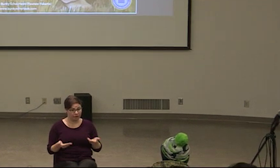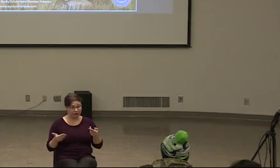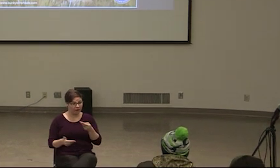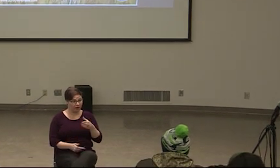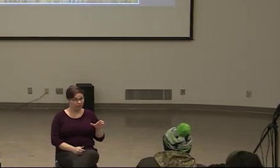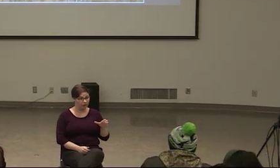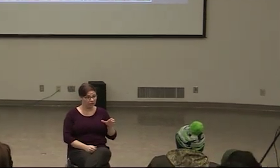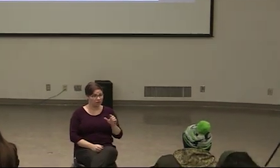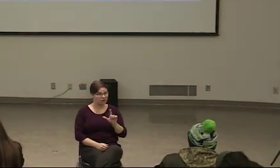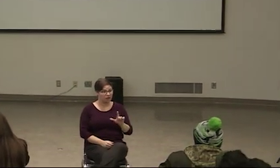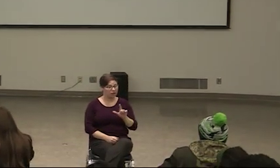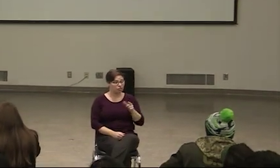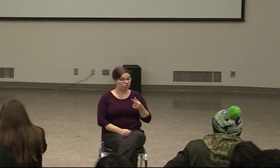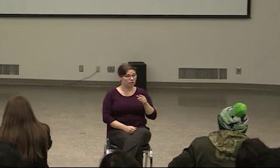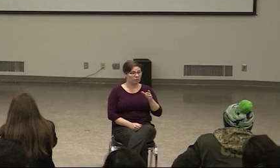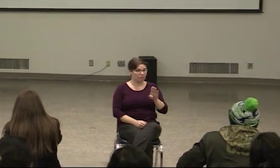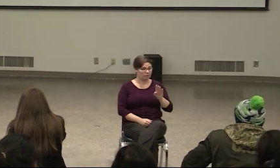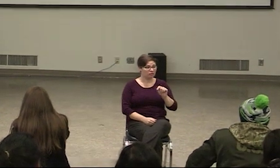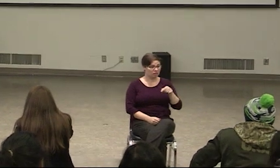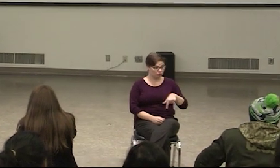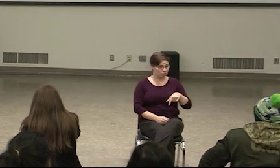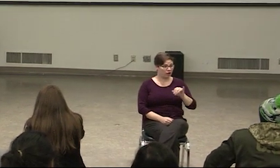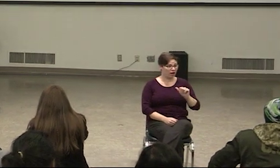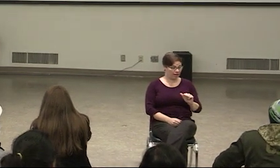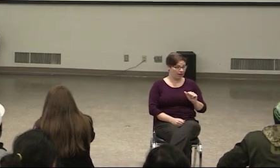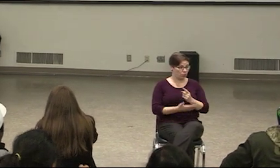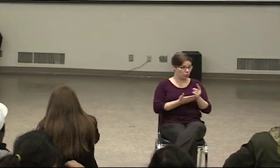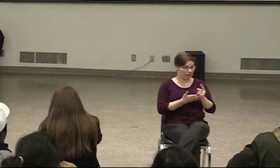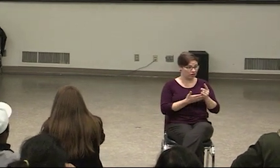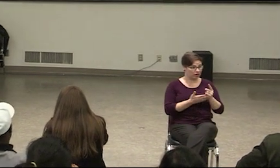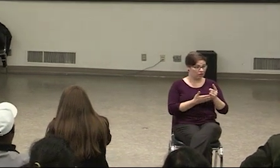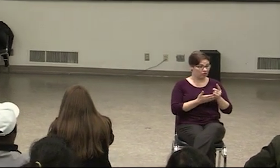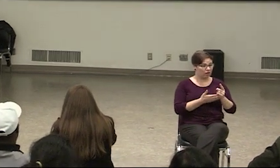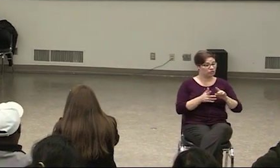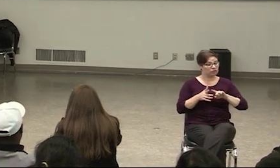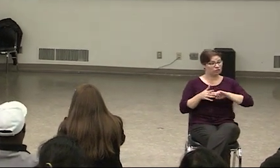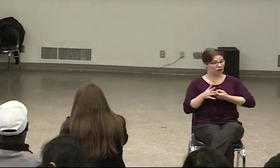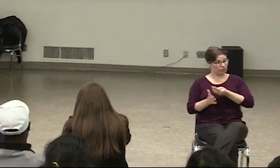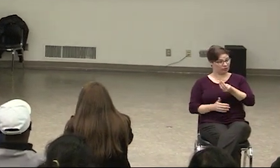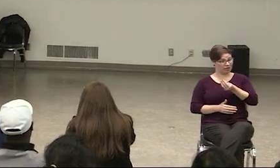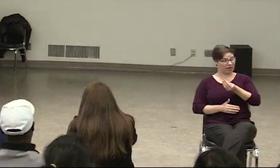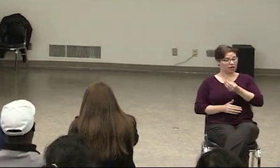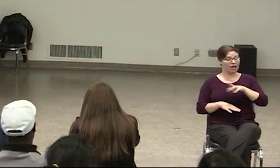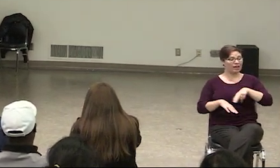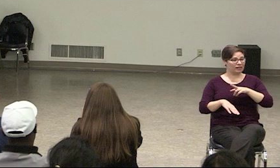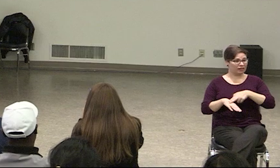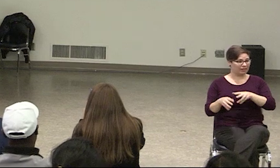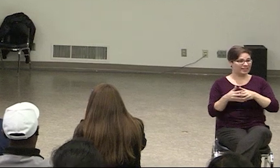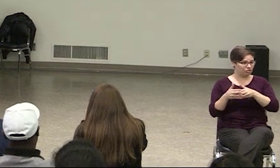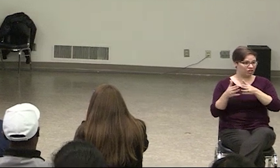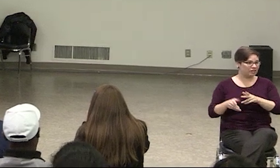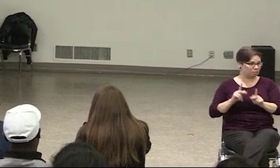campus, LGBTQIA week falls on a week that started with Indigenous Peoples Day, right? A reclaiming of a day